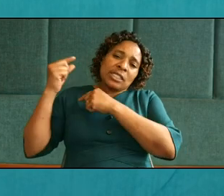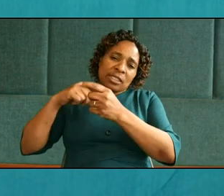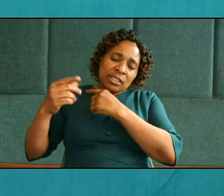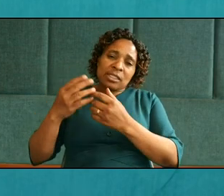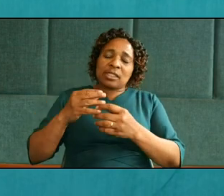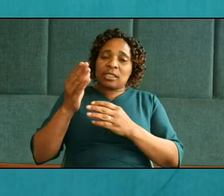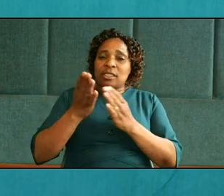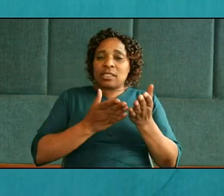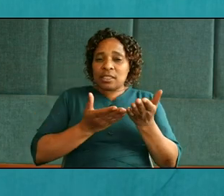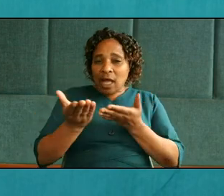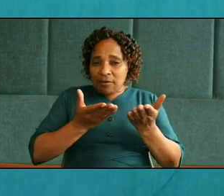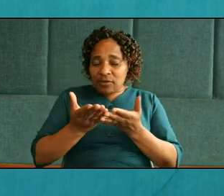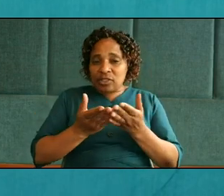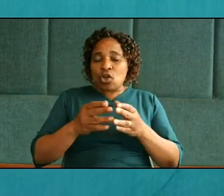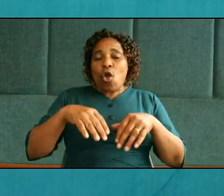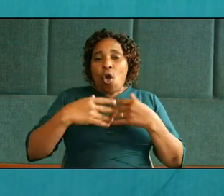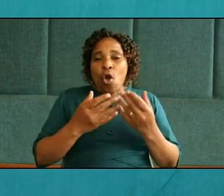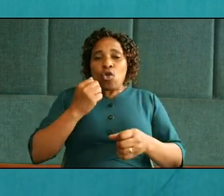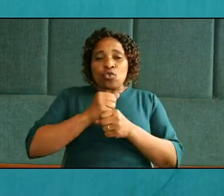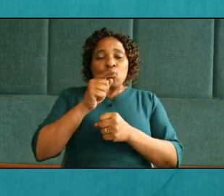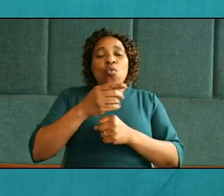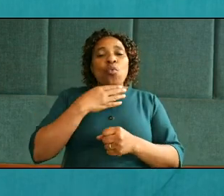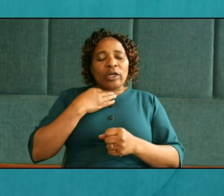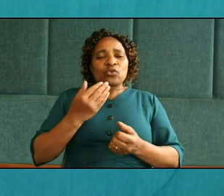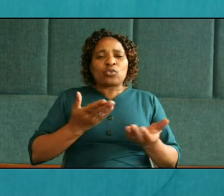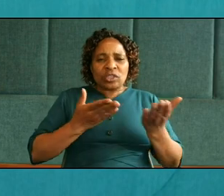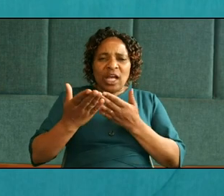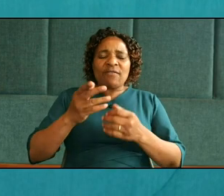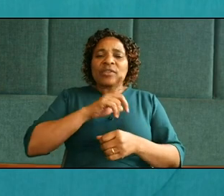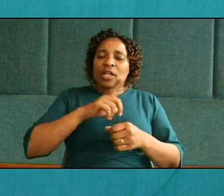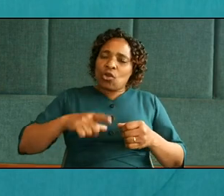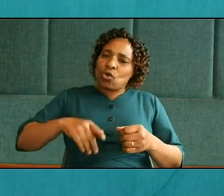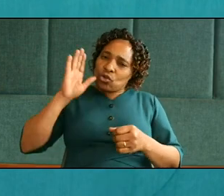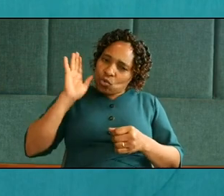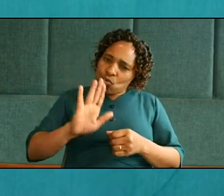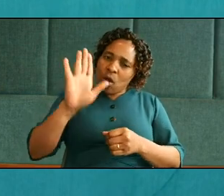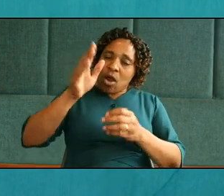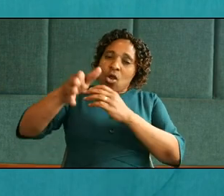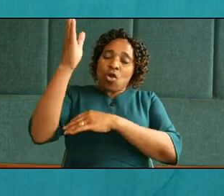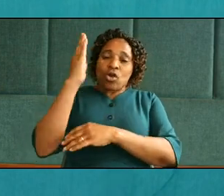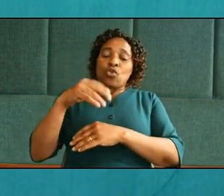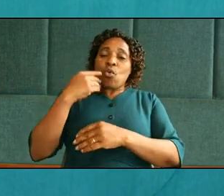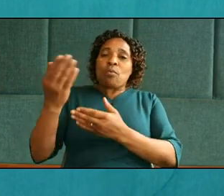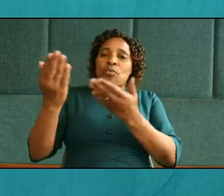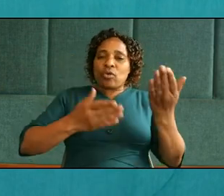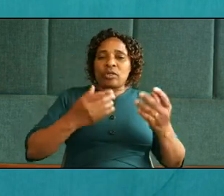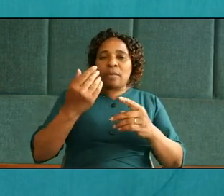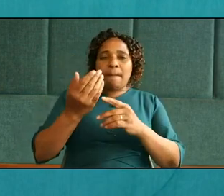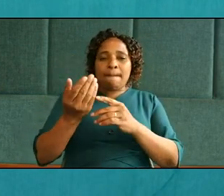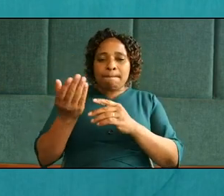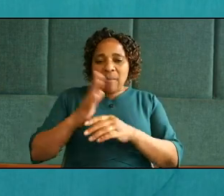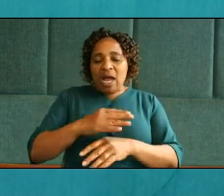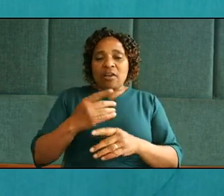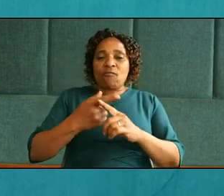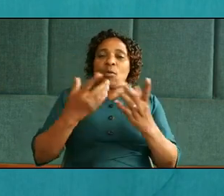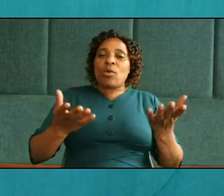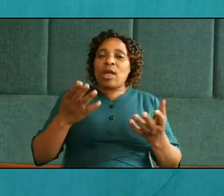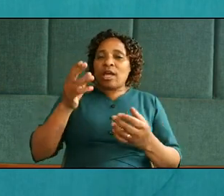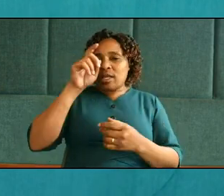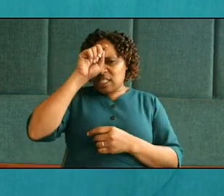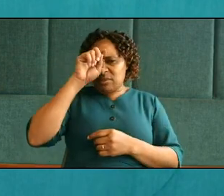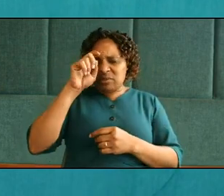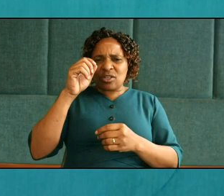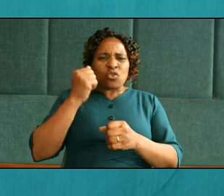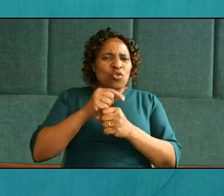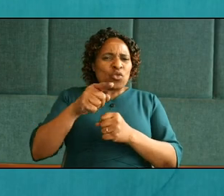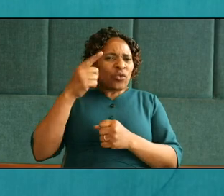or do you want to serve the Lord your God who brought you out of Egypt? And I don't know, I just want you guys to think along with me.